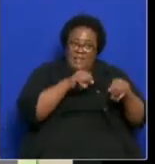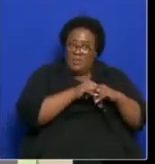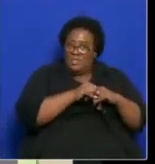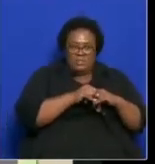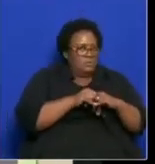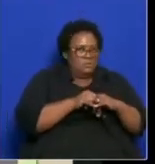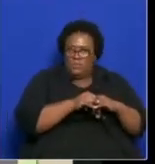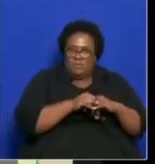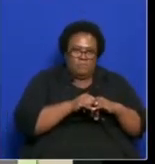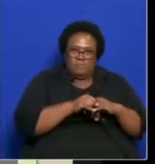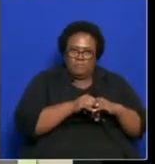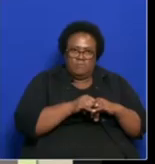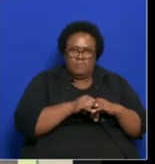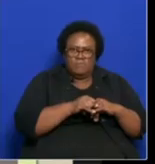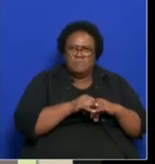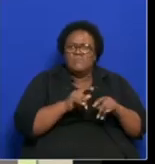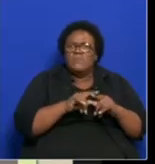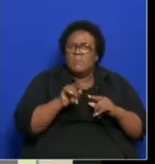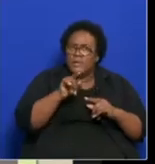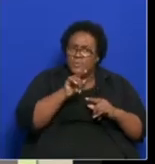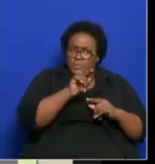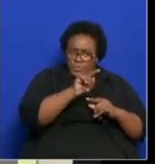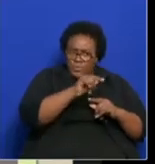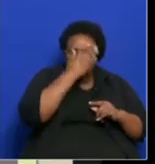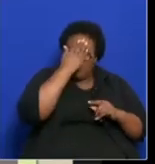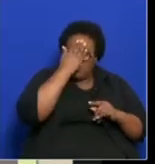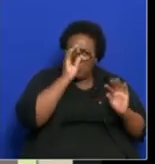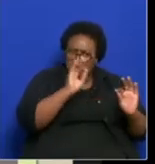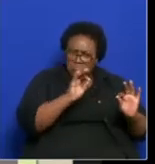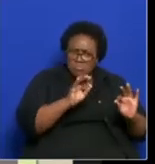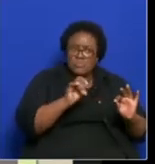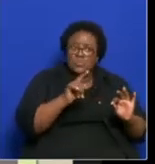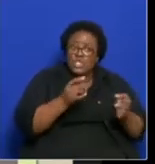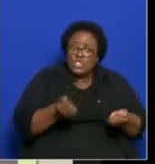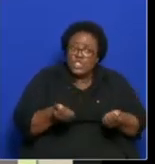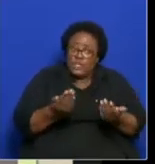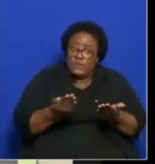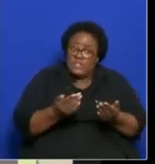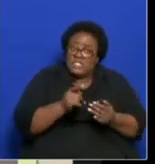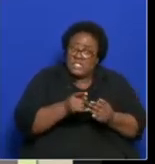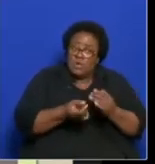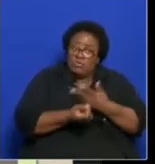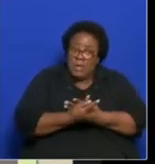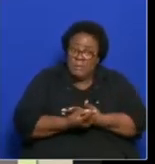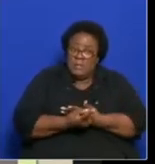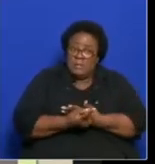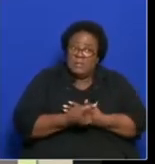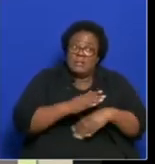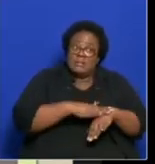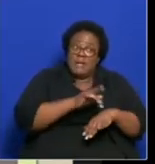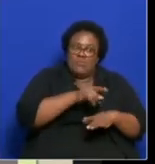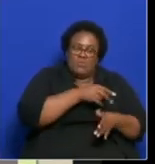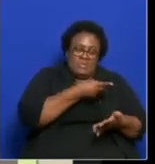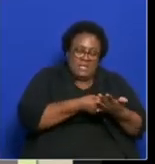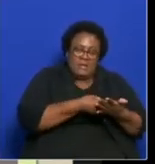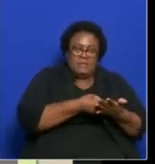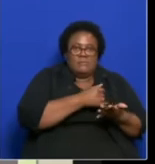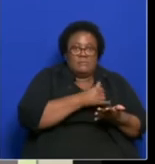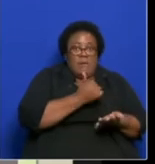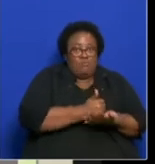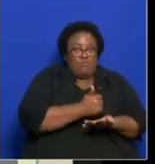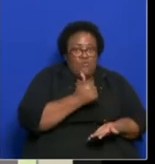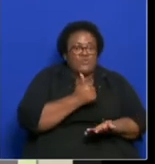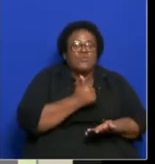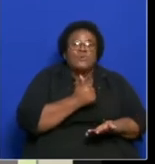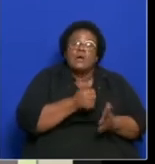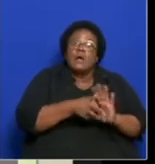But did you know for certain that those services had been rendered? When you were signing and approving this invoice, did you know that Gubis had